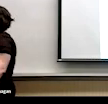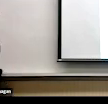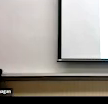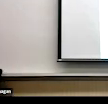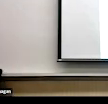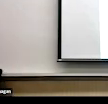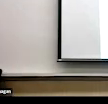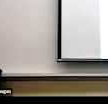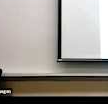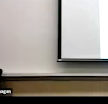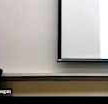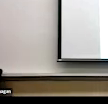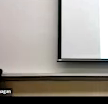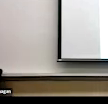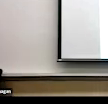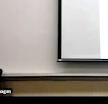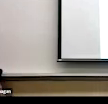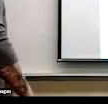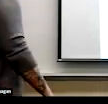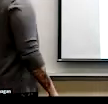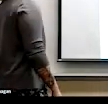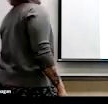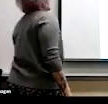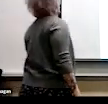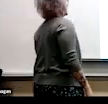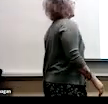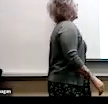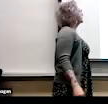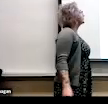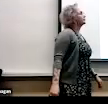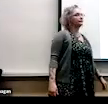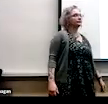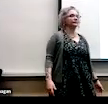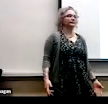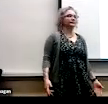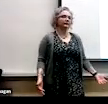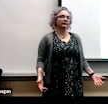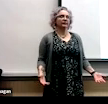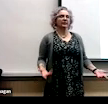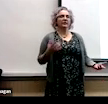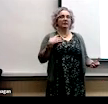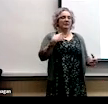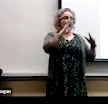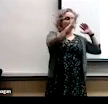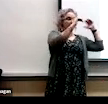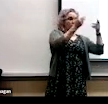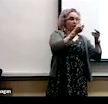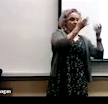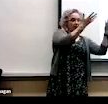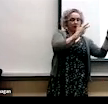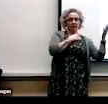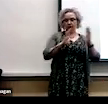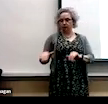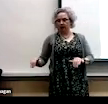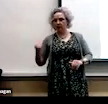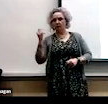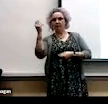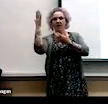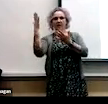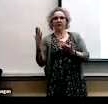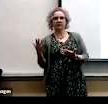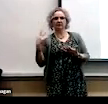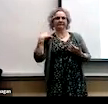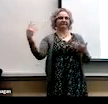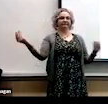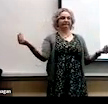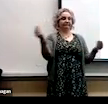Communication barriers are important. So we talked about this a little bit already. So insufficient communication between pediatric and adult providers. So something just as